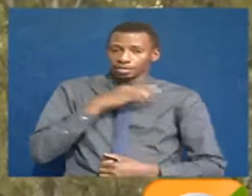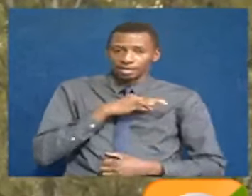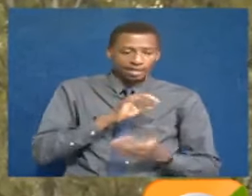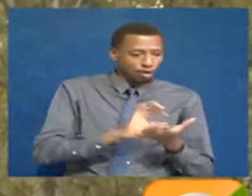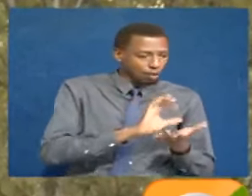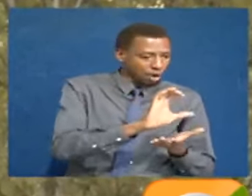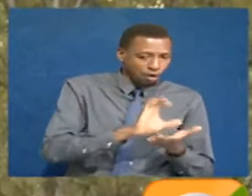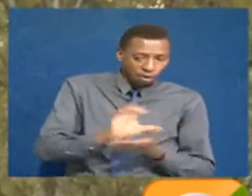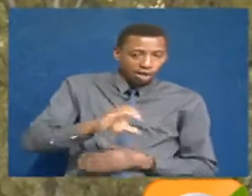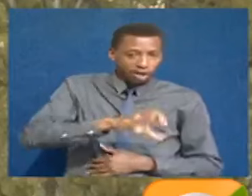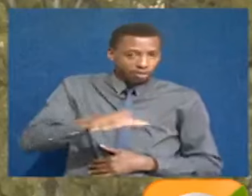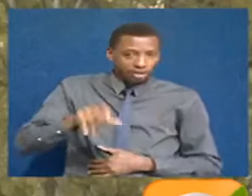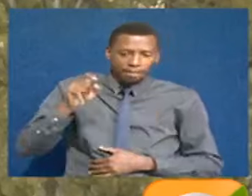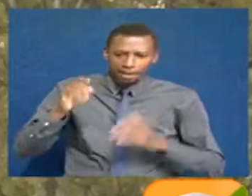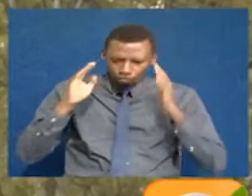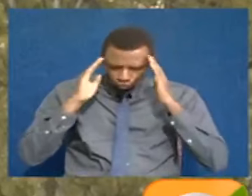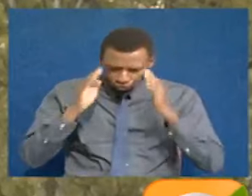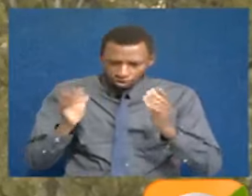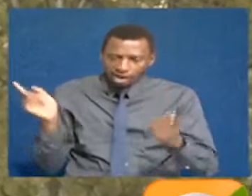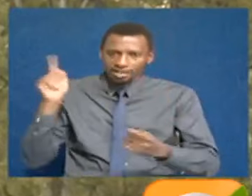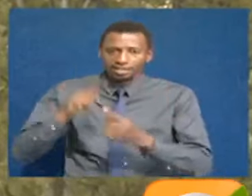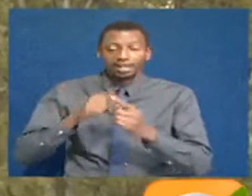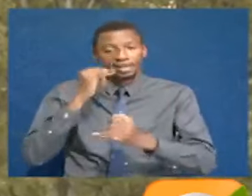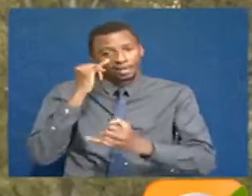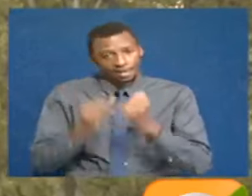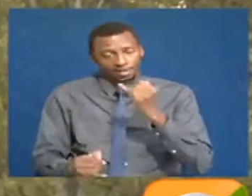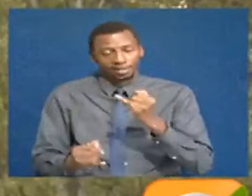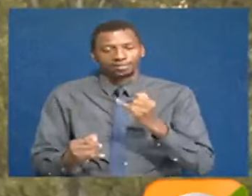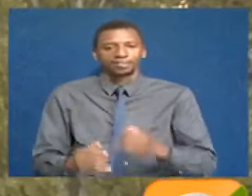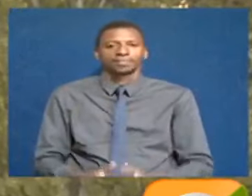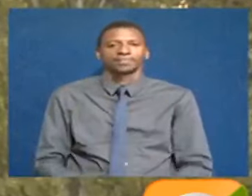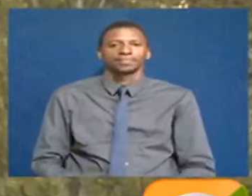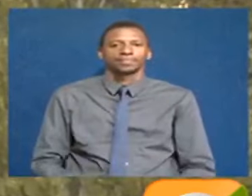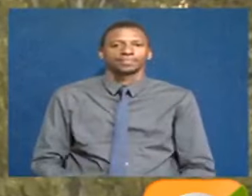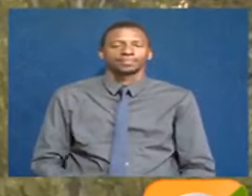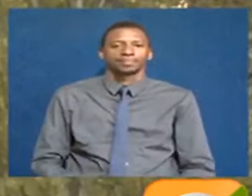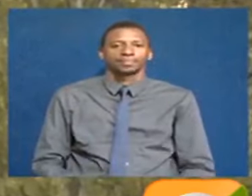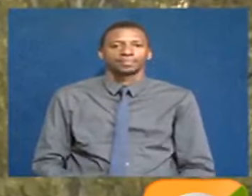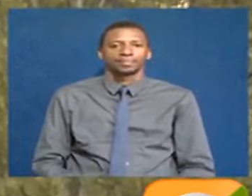counties must be observed to the latter. Melita Oletenges, Citizen TV, Capitol Hill, Nairobi.